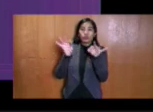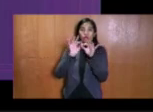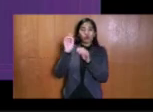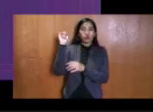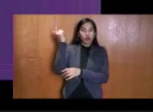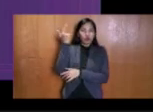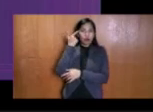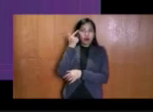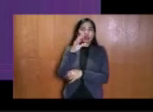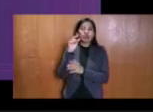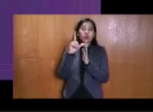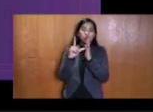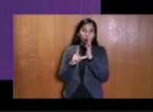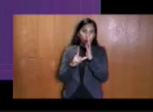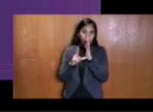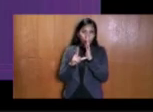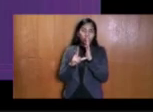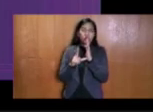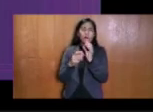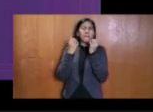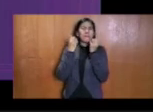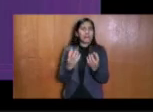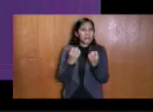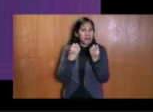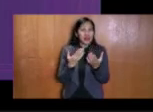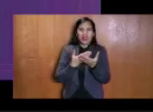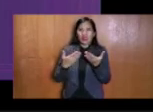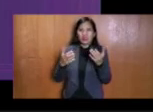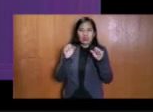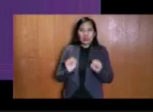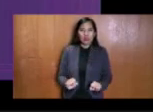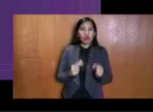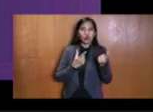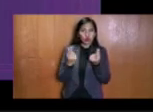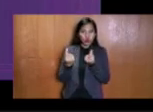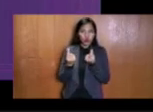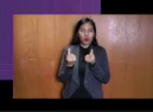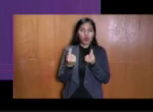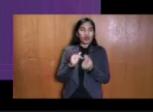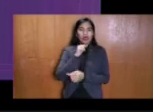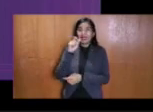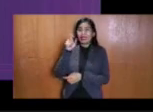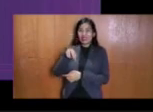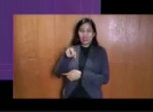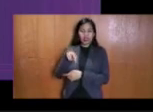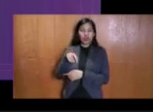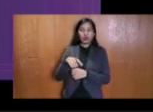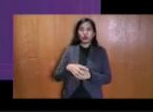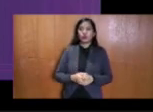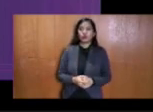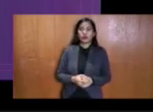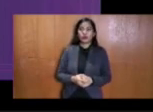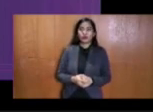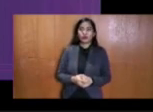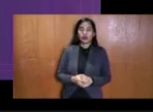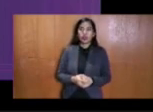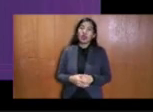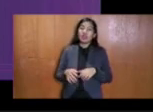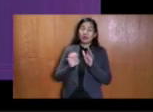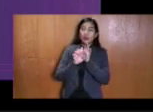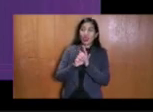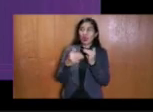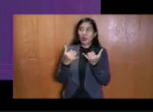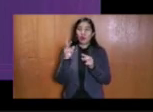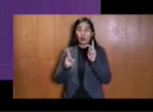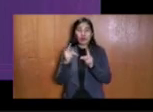just a subset of regulation. There are many things we can do in terms of regulations without having to resort to legislation, because the thinking of our people is that they